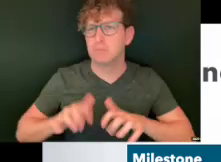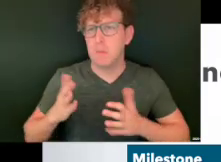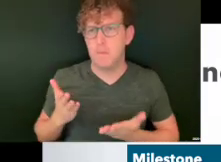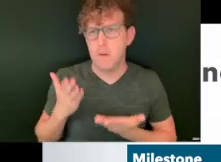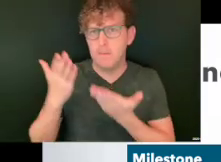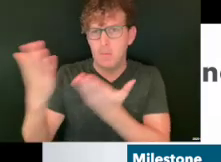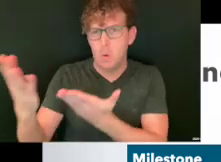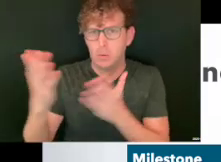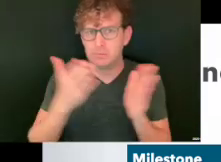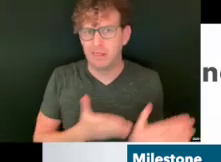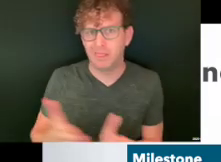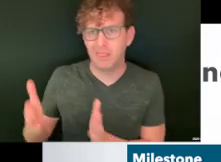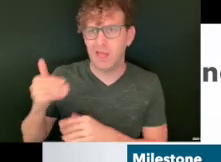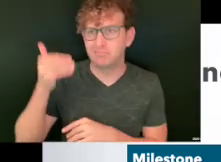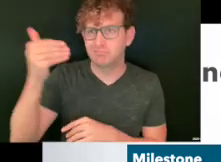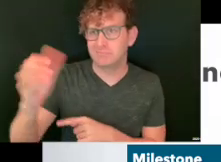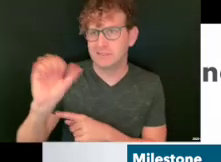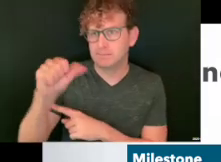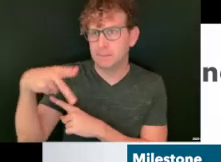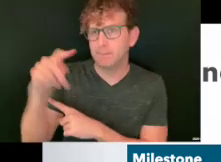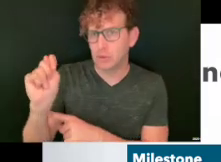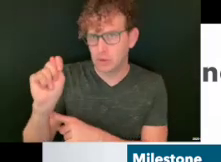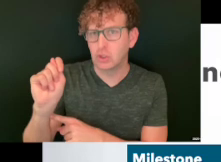comment on the plan.